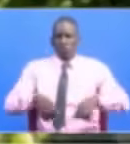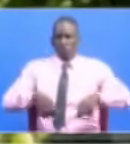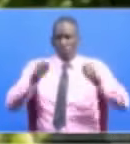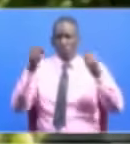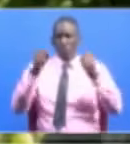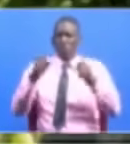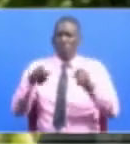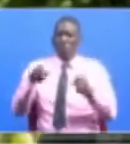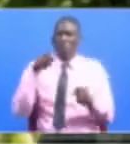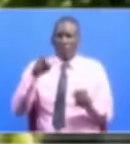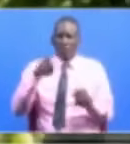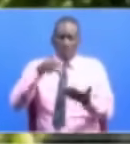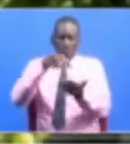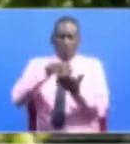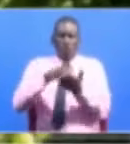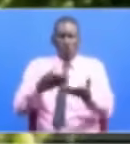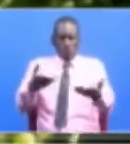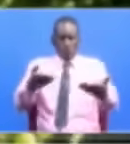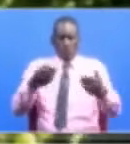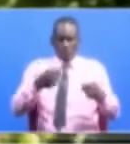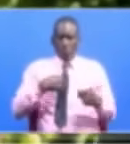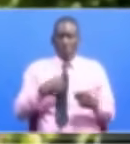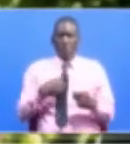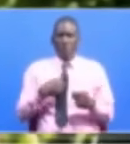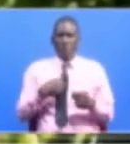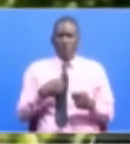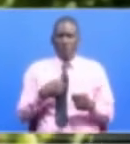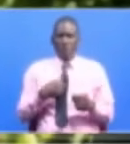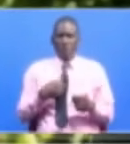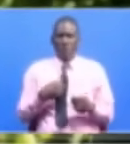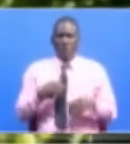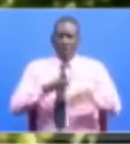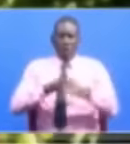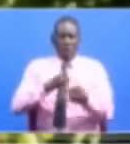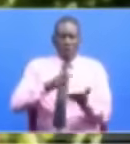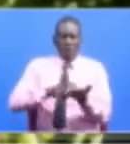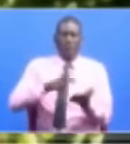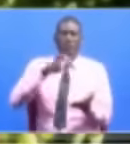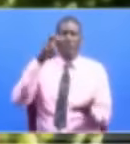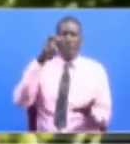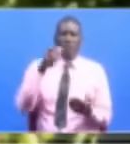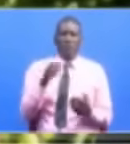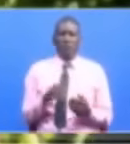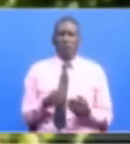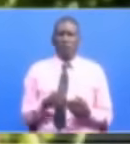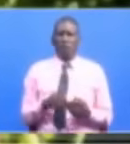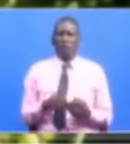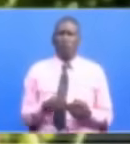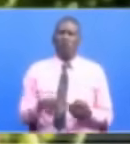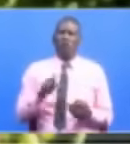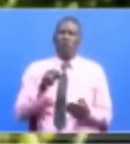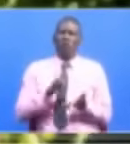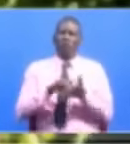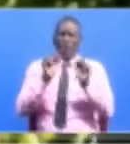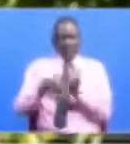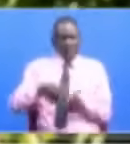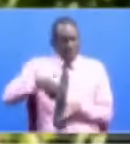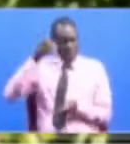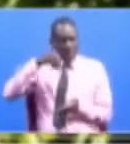That position gave me a good advantage to be able to